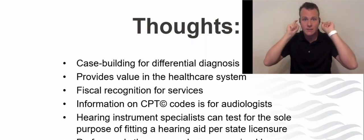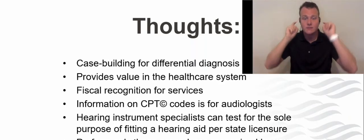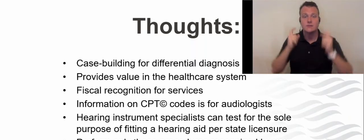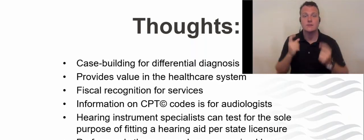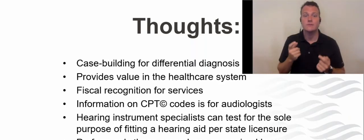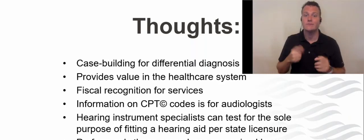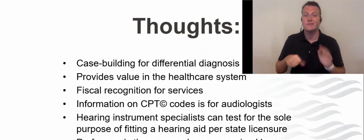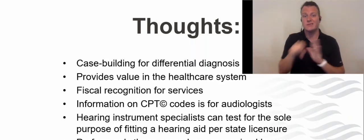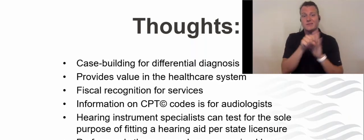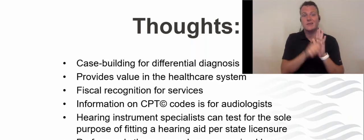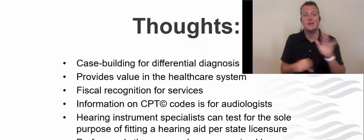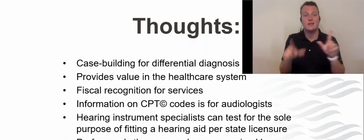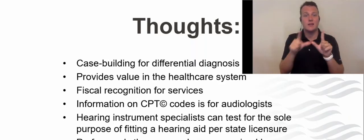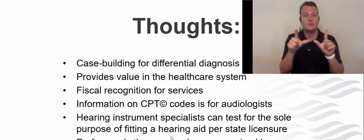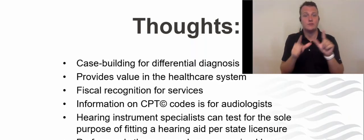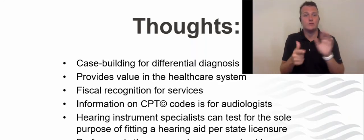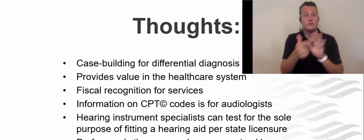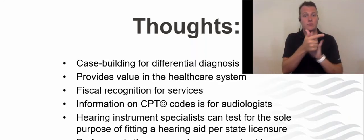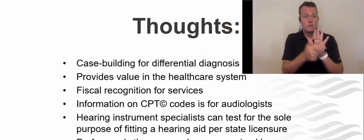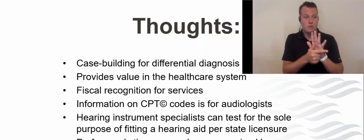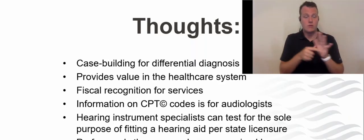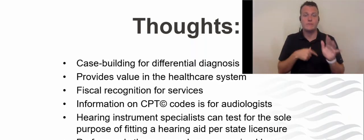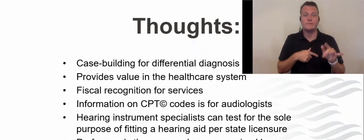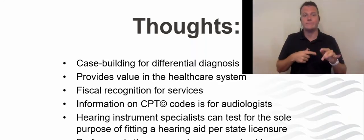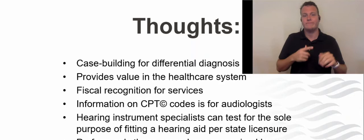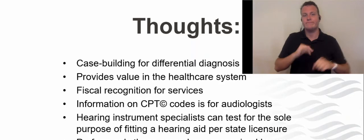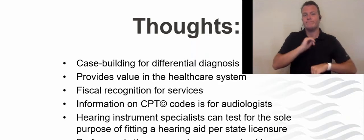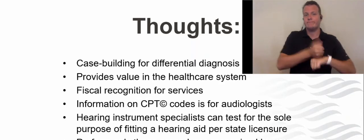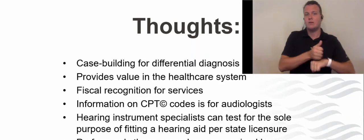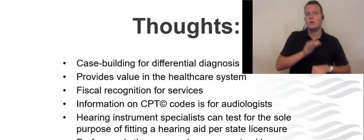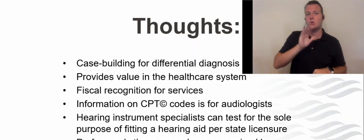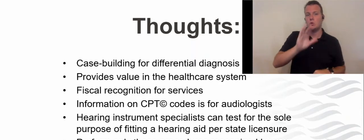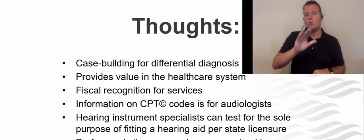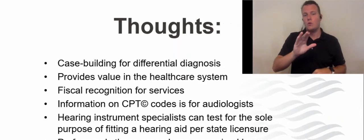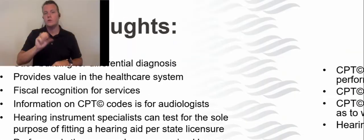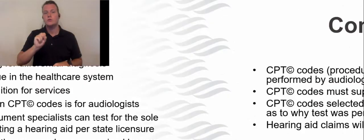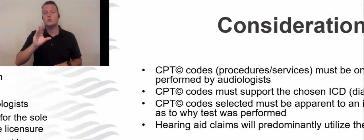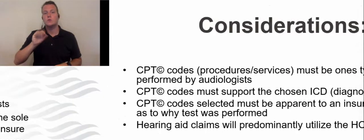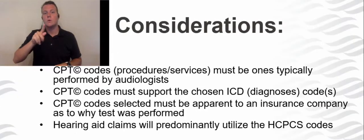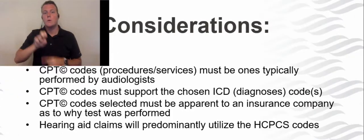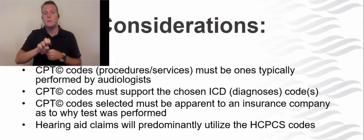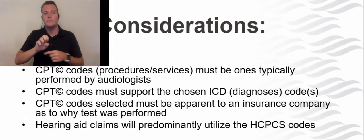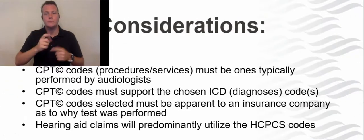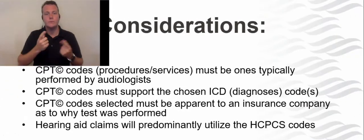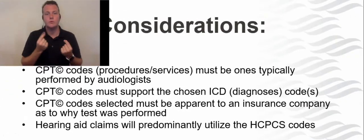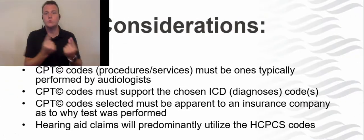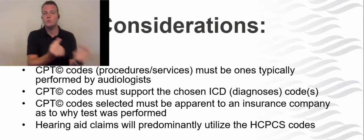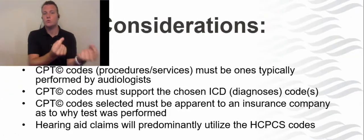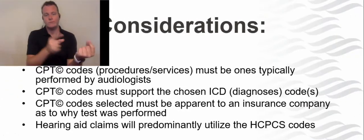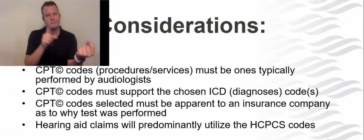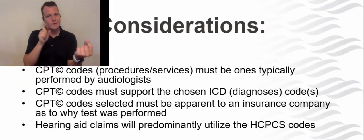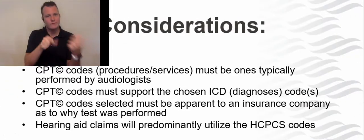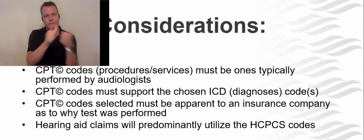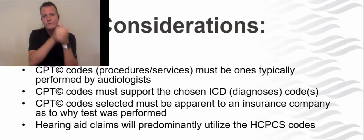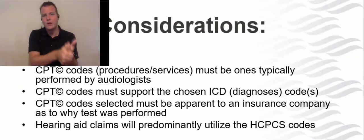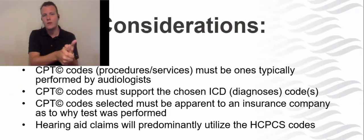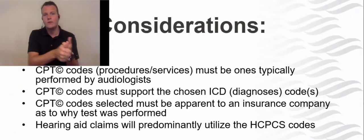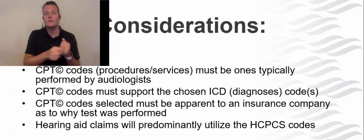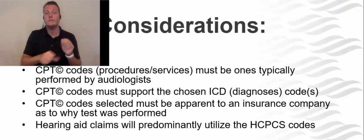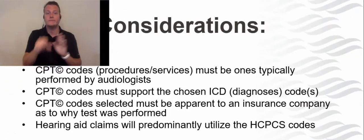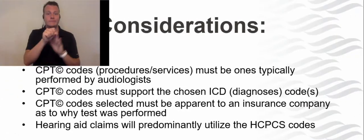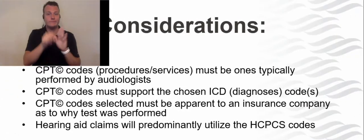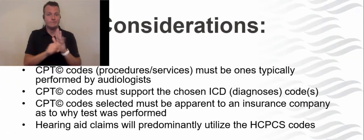licensure laws determine what your scope of practice is, and that's what you have to work under. And it varies from state to